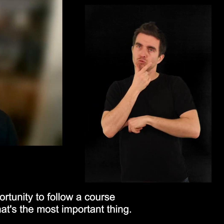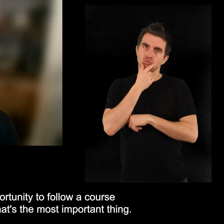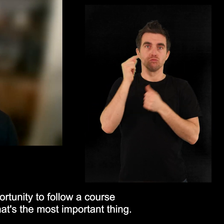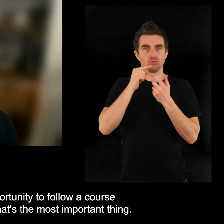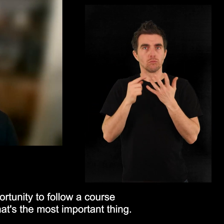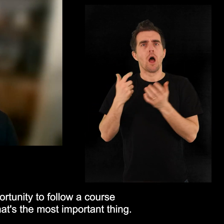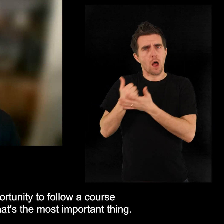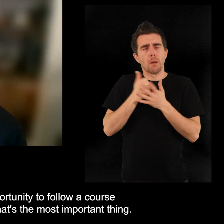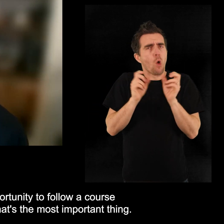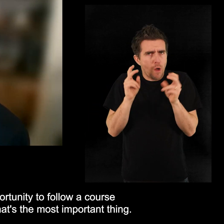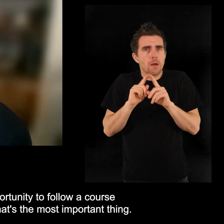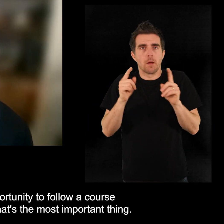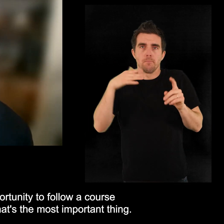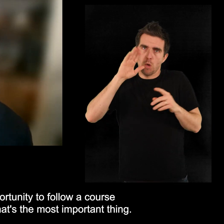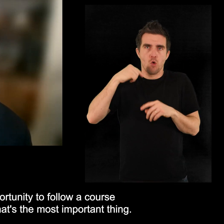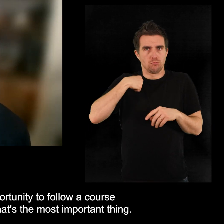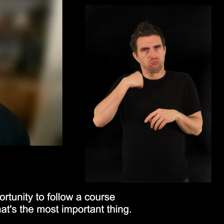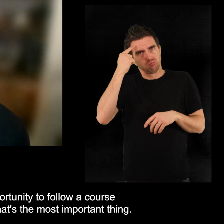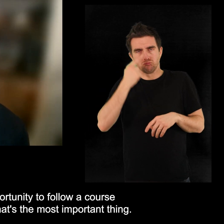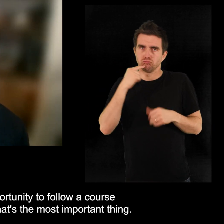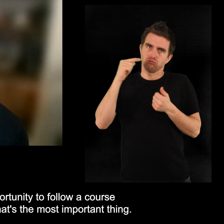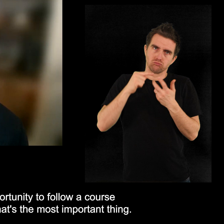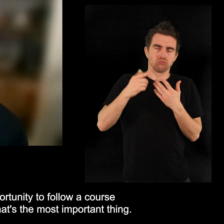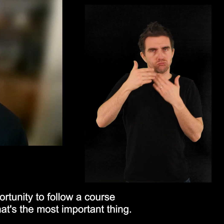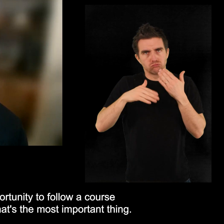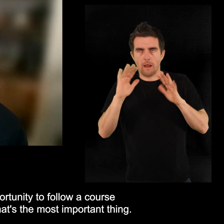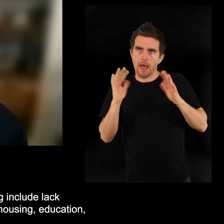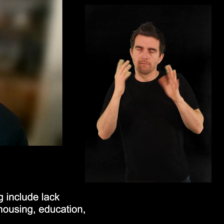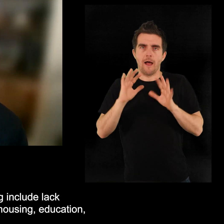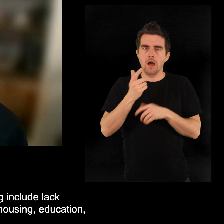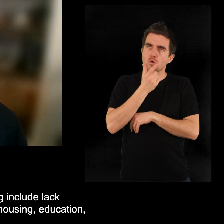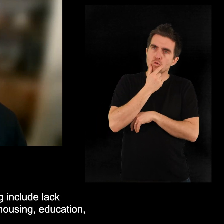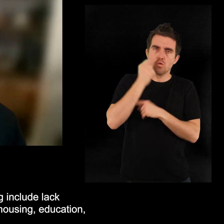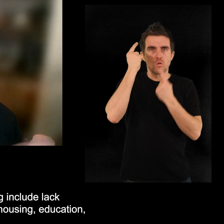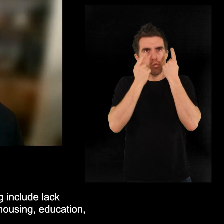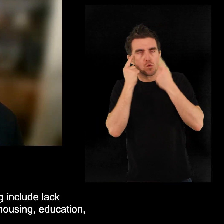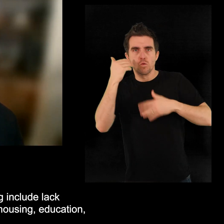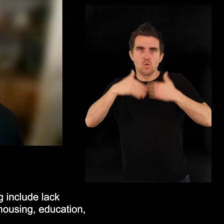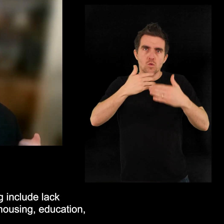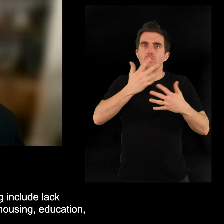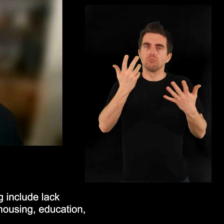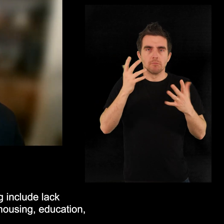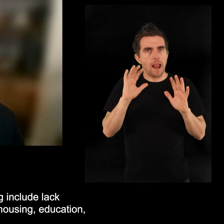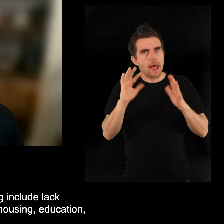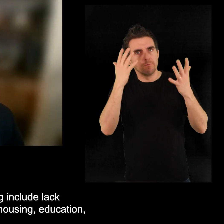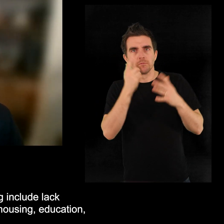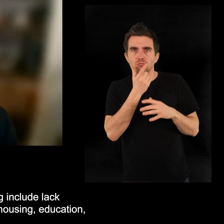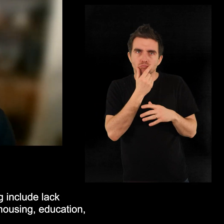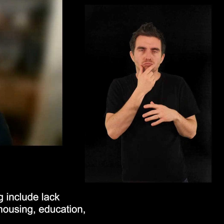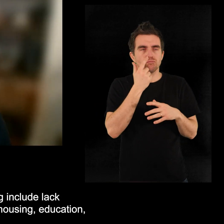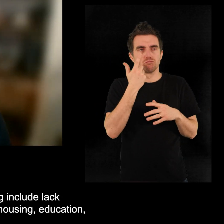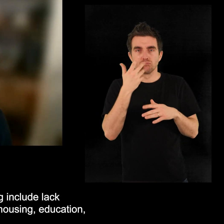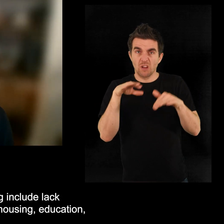course of action and choices. And that's the most important thing. Barriers to independent living include lack of